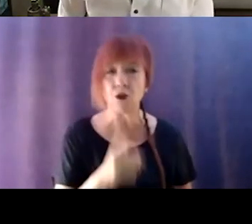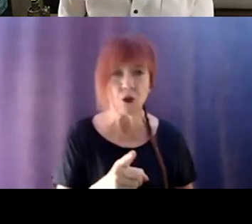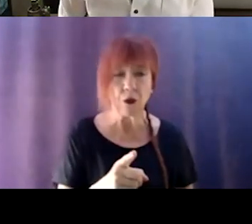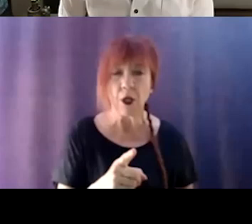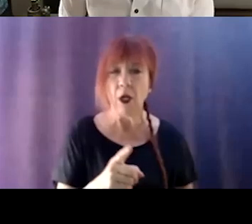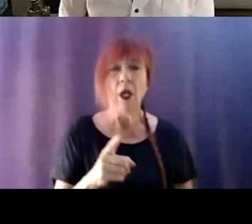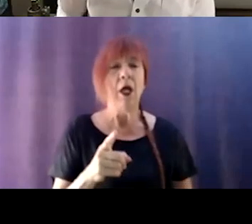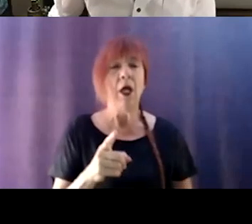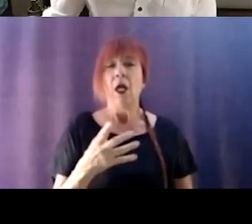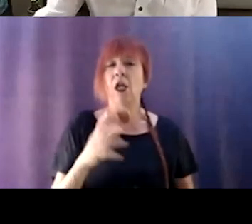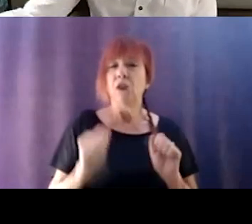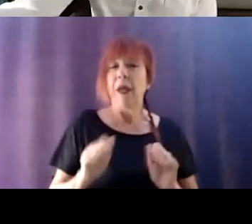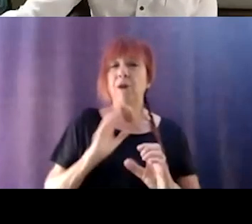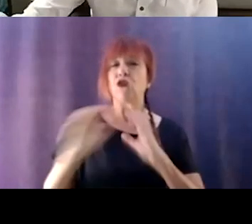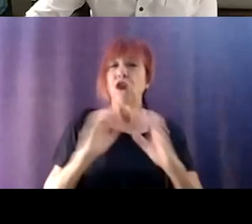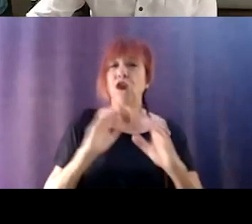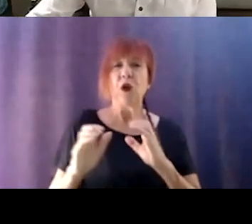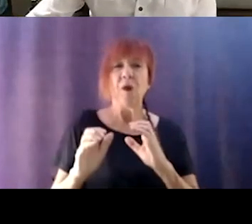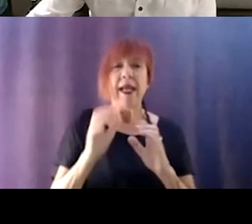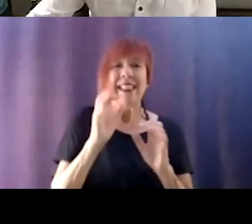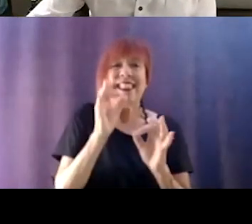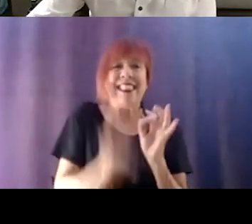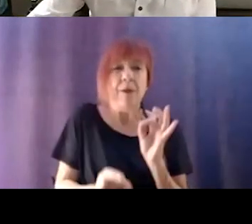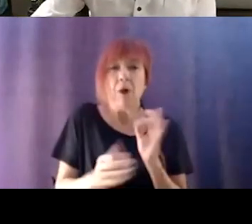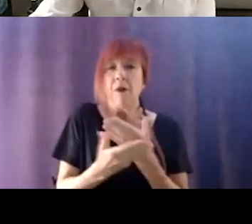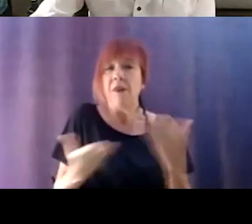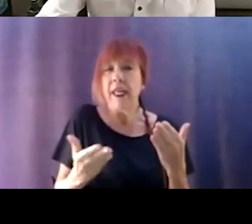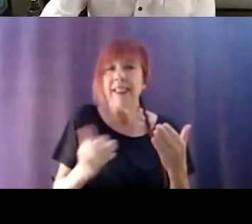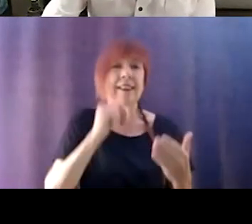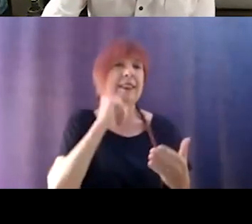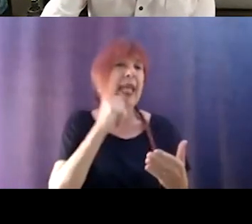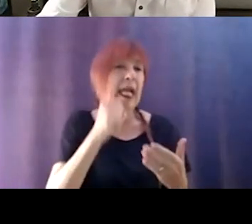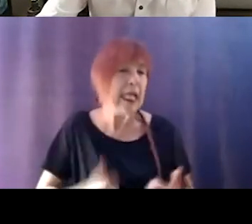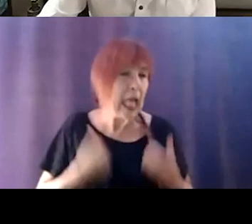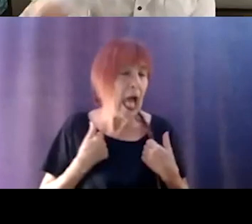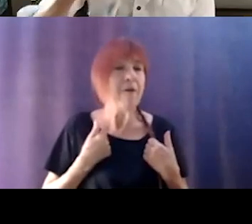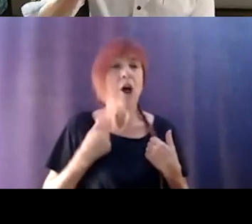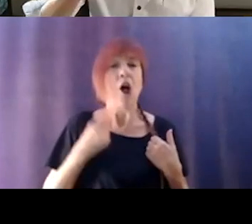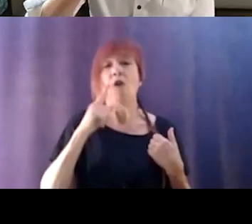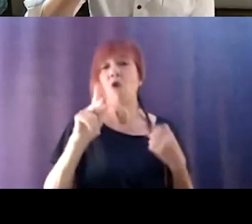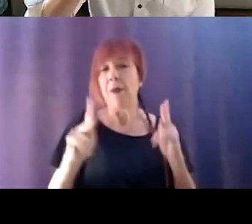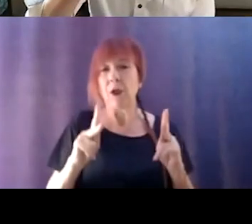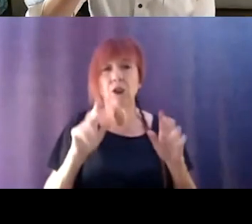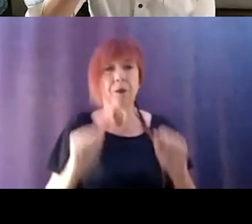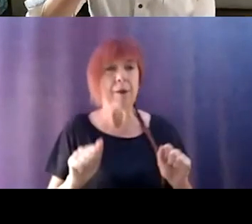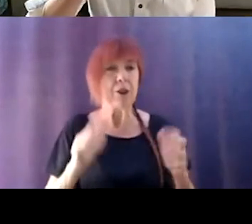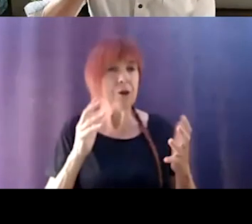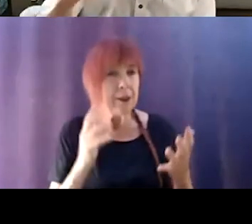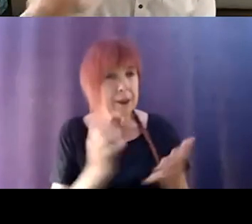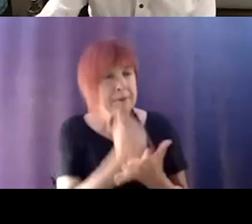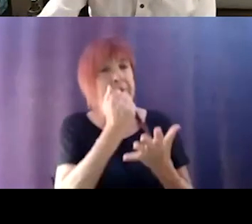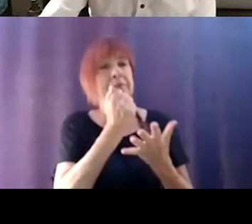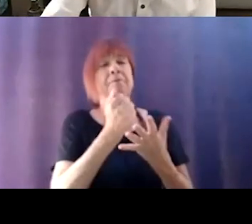about simple things of daily life for people to be able to adapt that and to be able to be at peace. Now we are